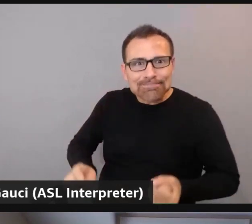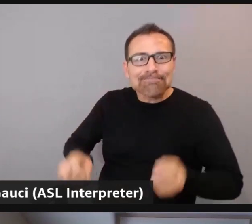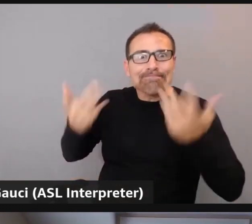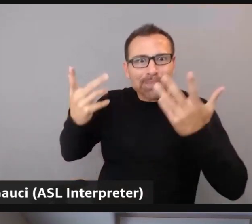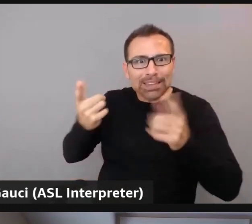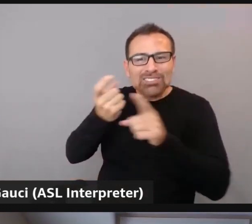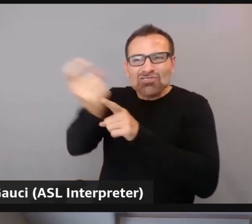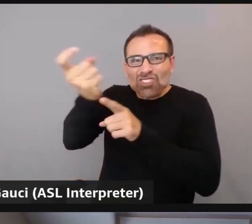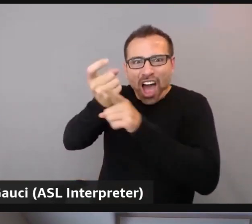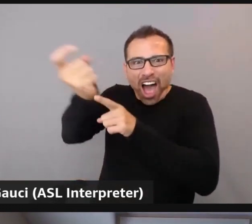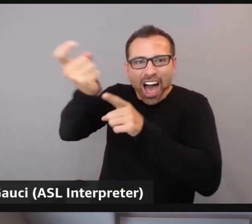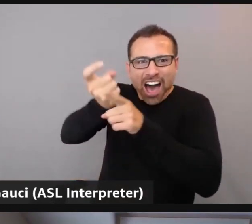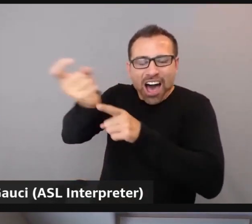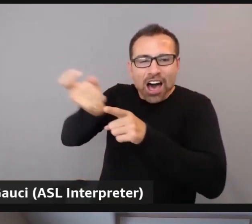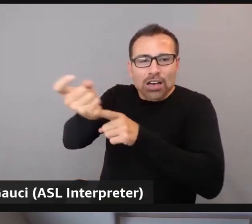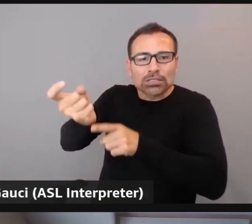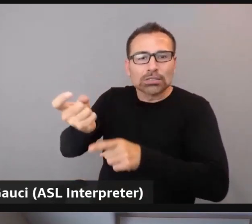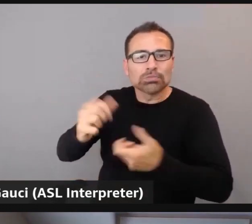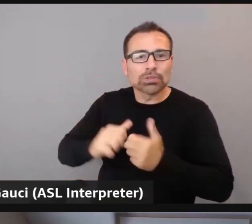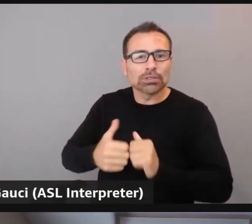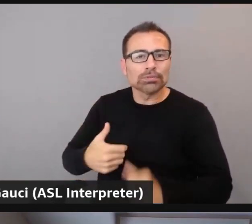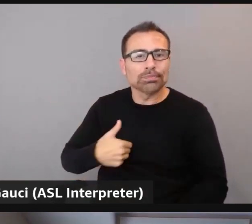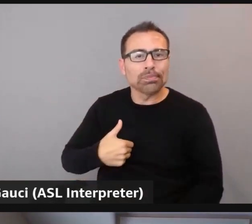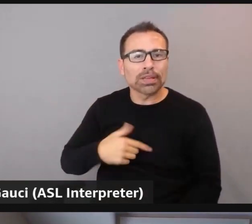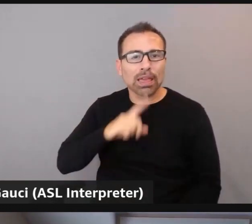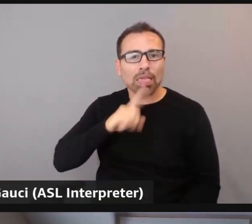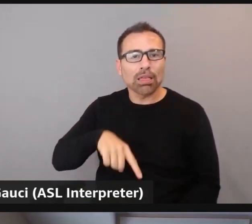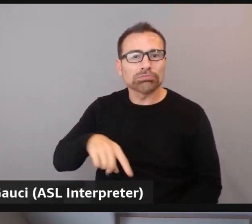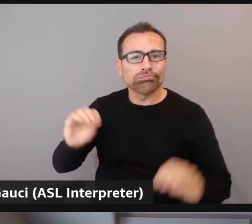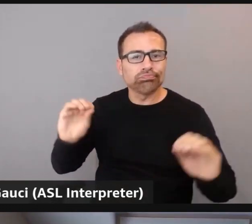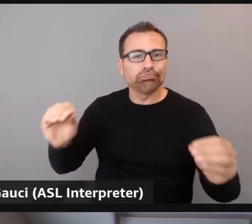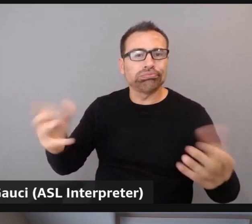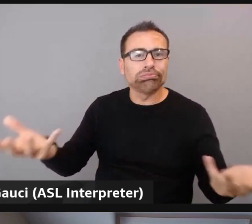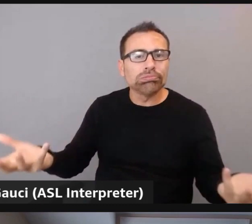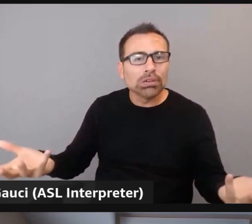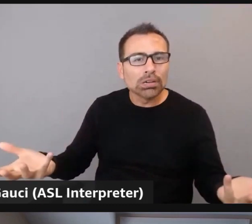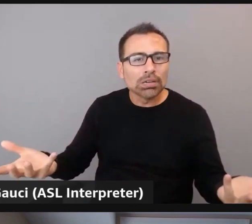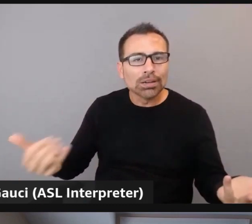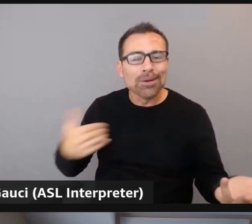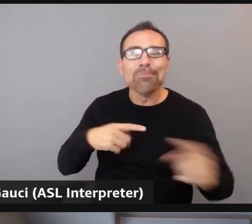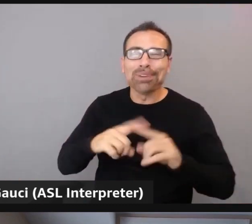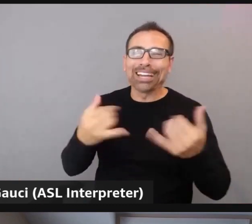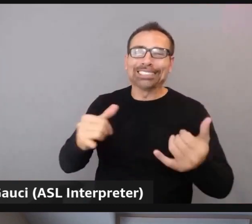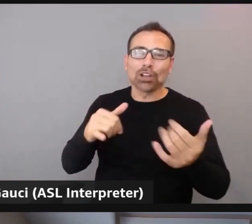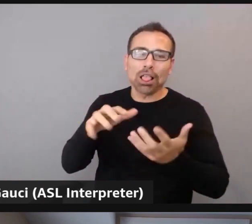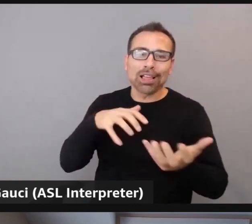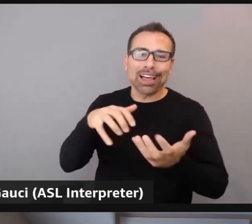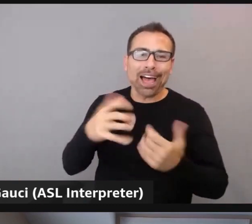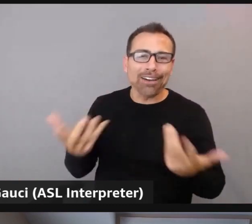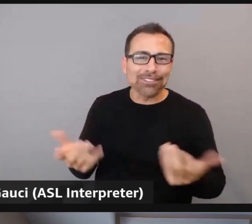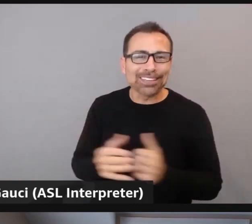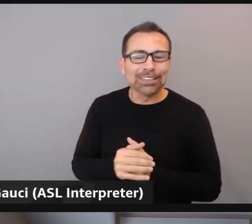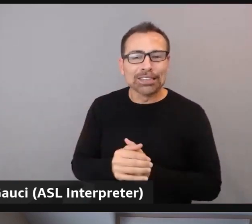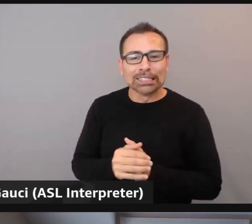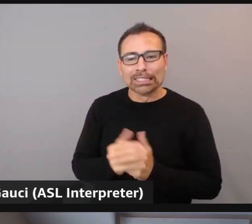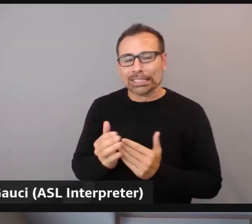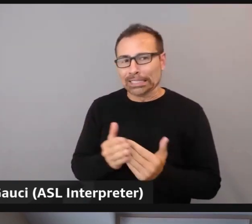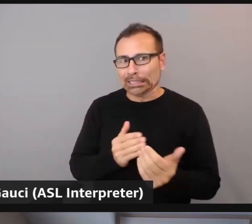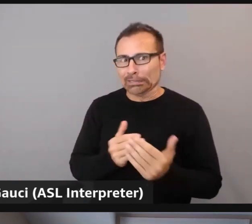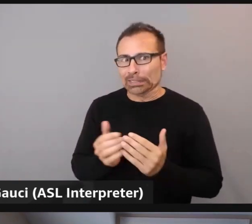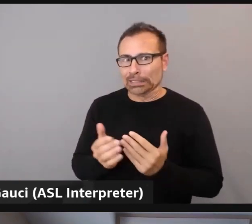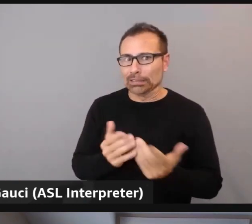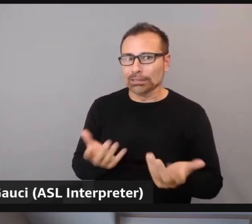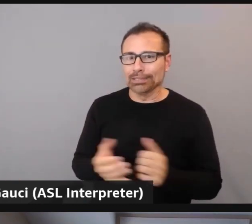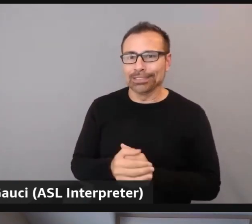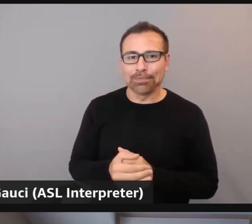no answers to dad jokes. And I laugh at all of them still too, either as a, Well, you know how a